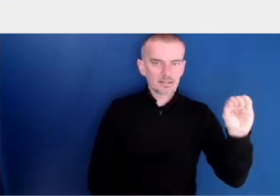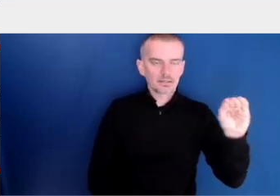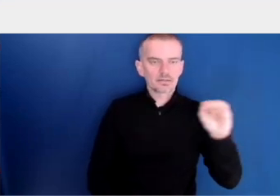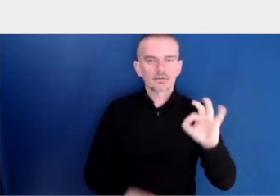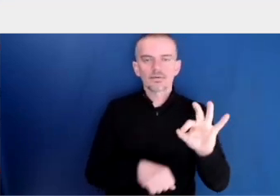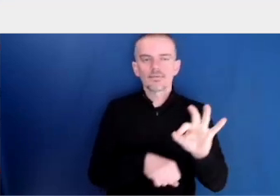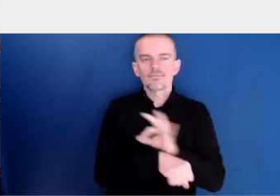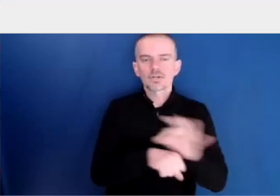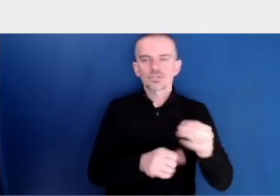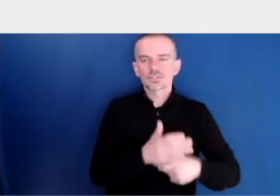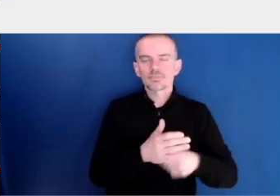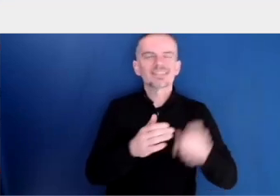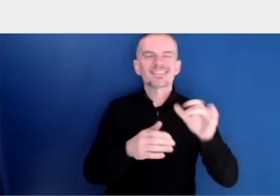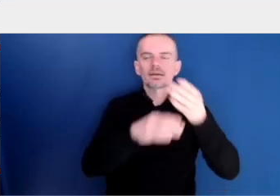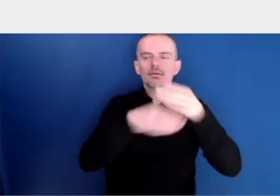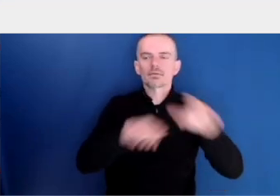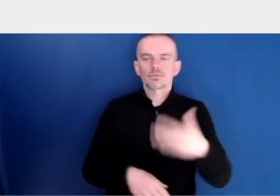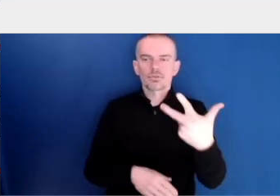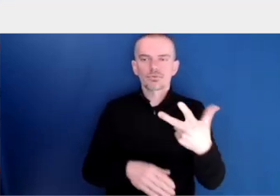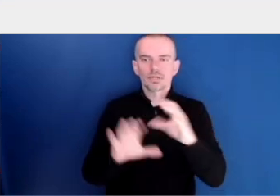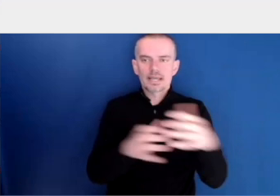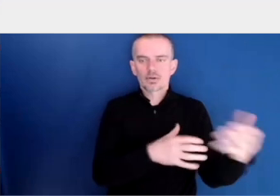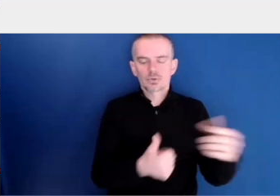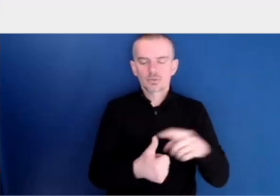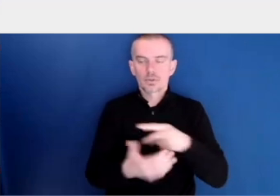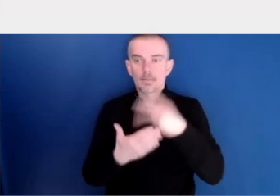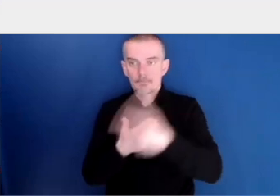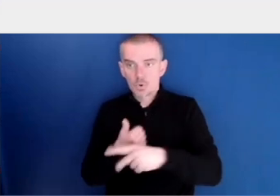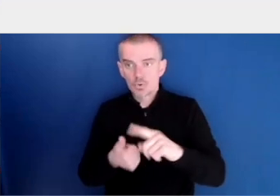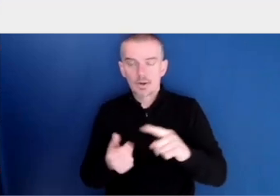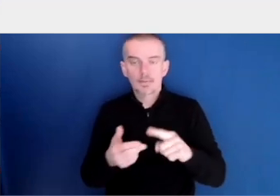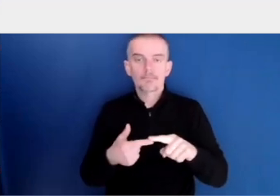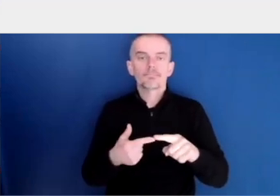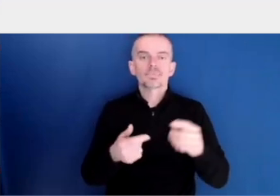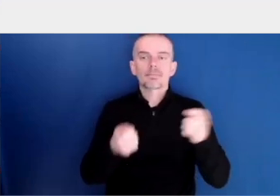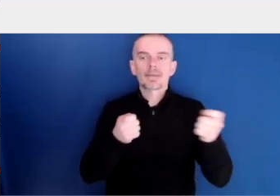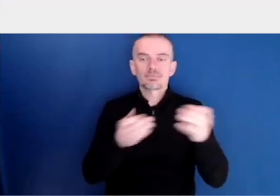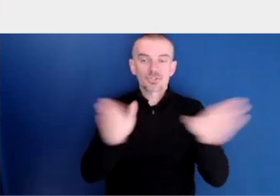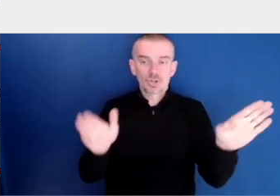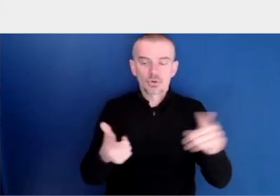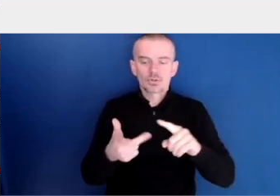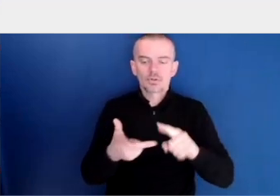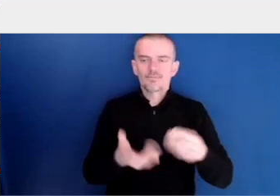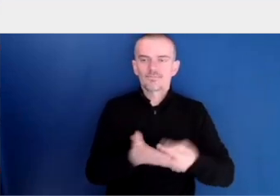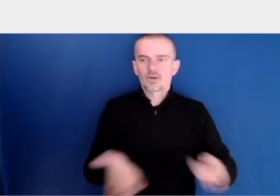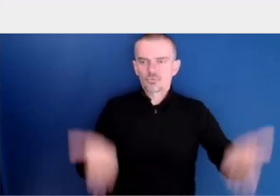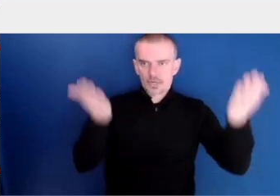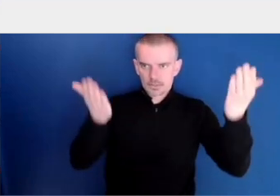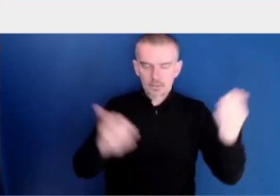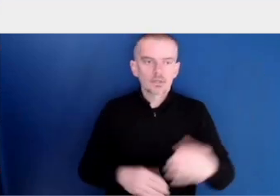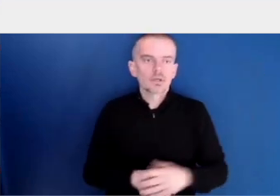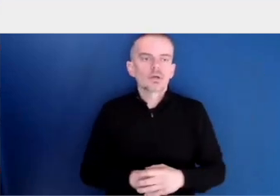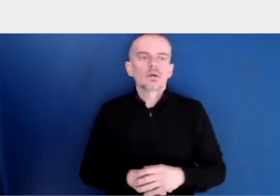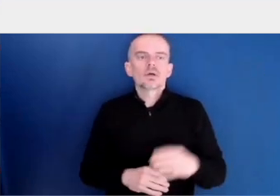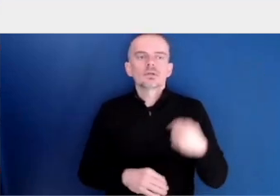down into three categories: program, management in general, and fundraising. And so we are using classes to